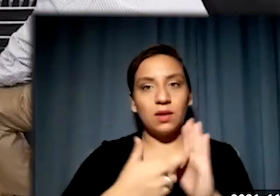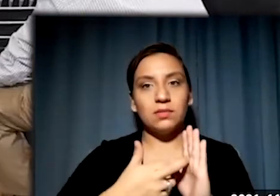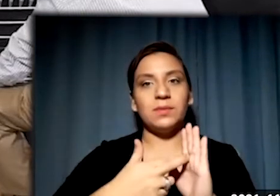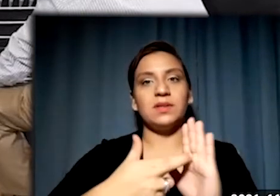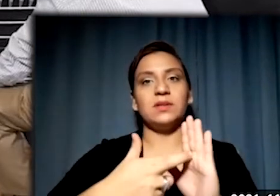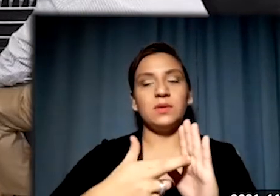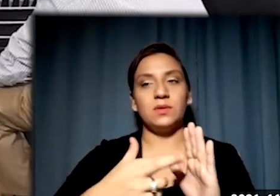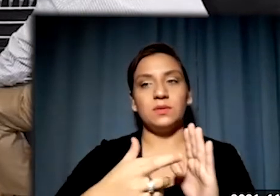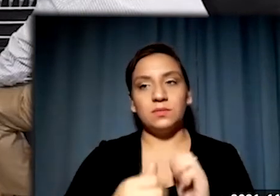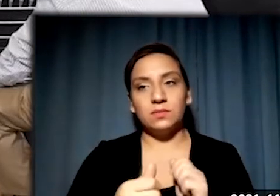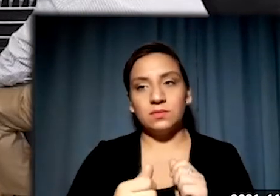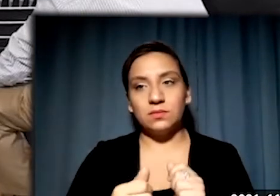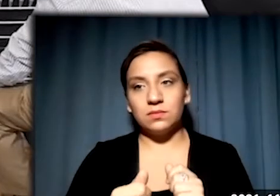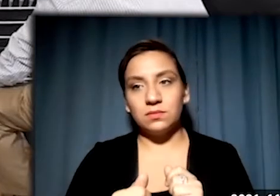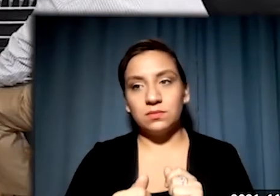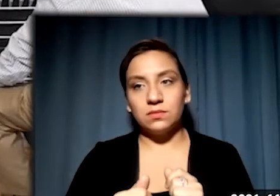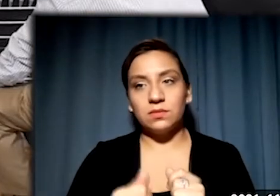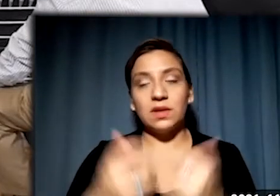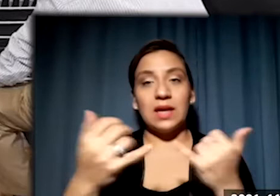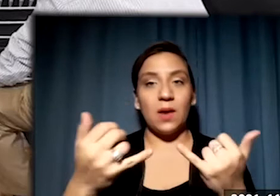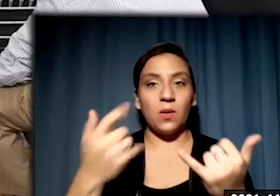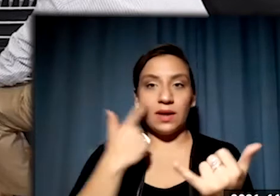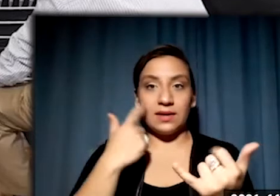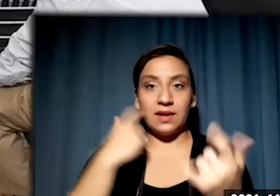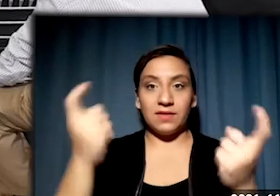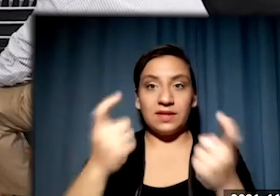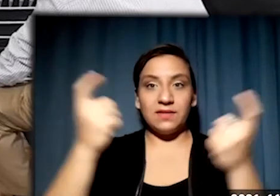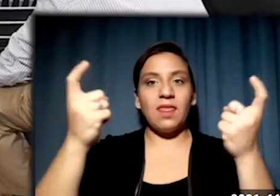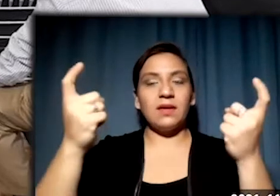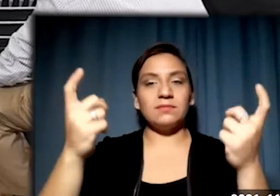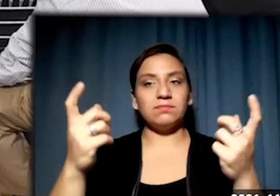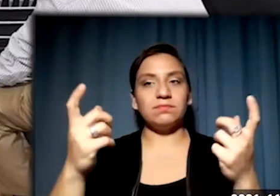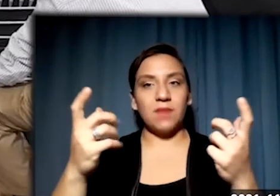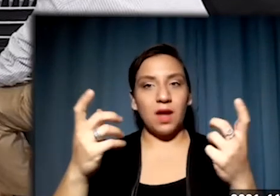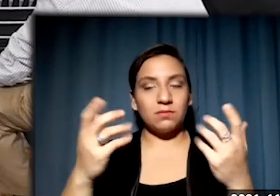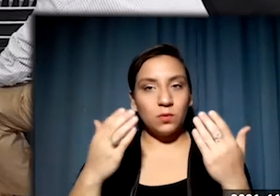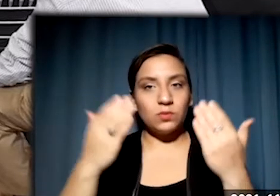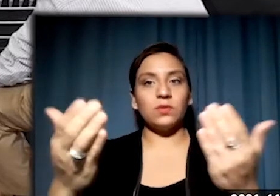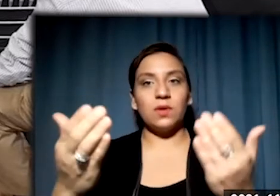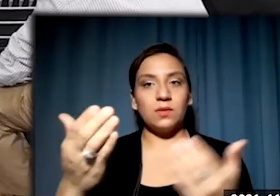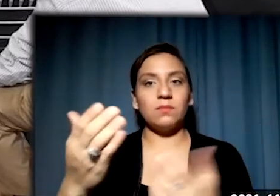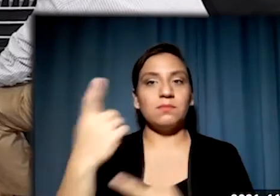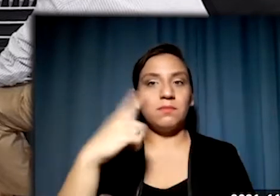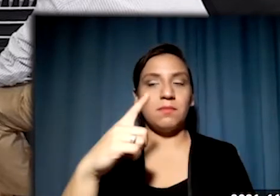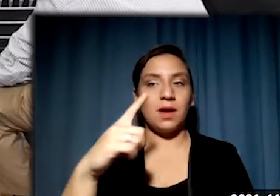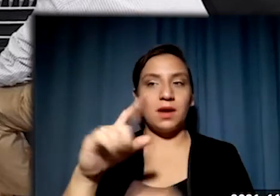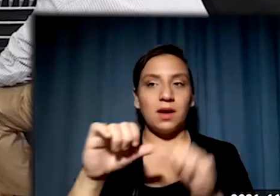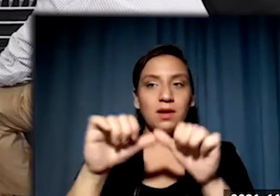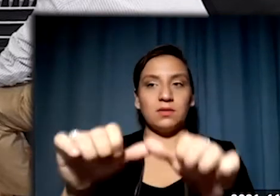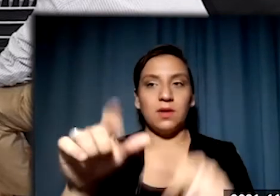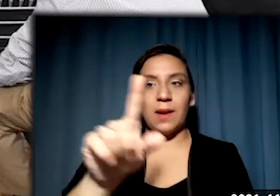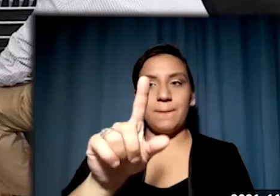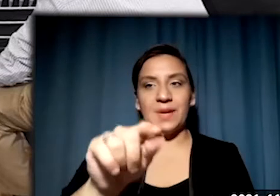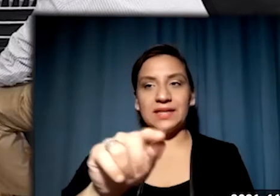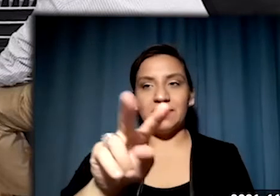Now the festivities have extended till summer 2022 until an expected regatta. Besides